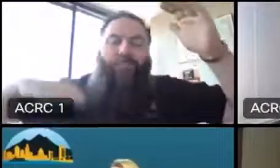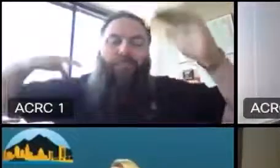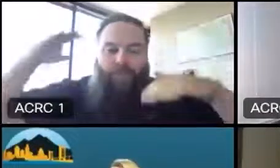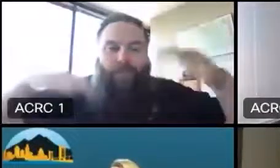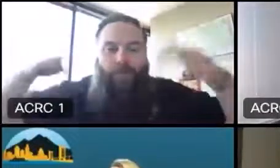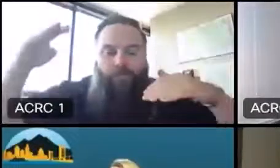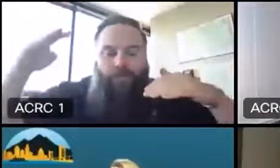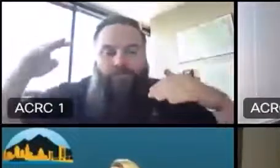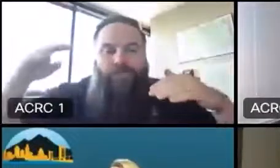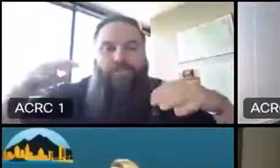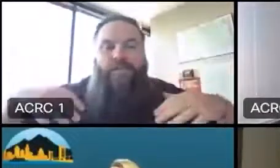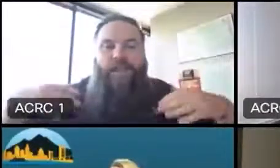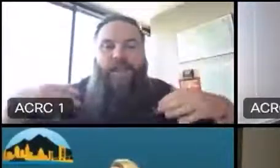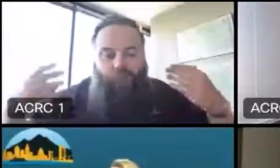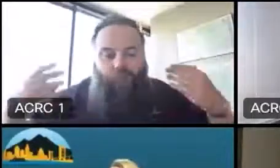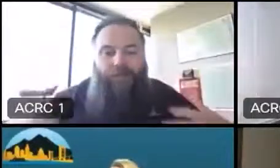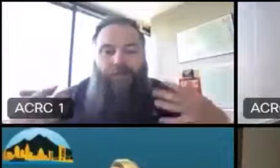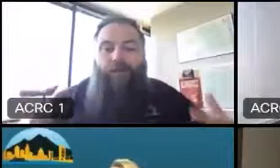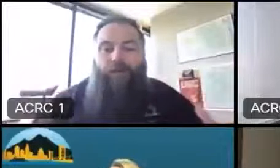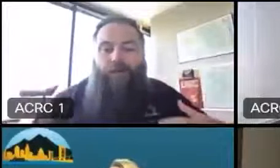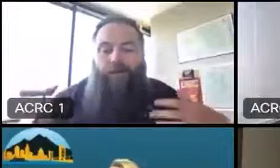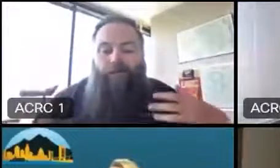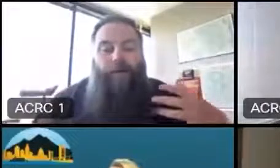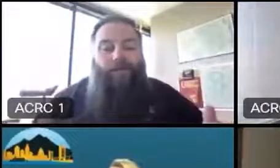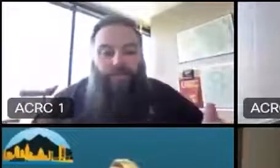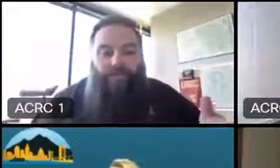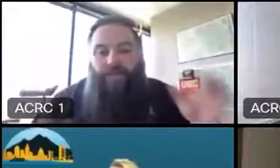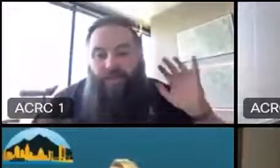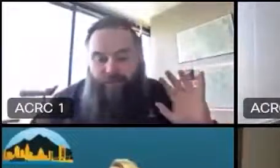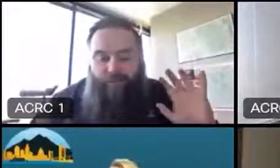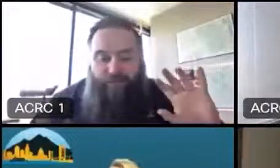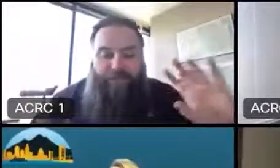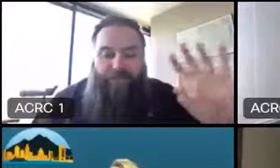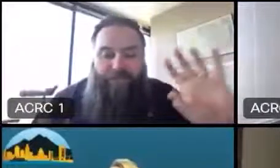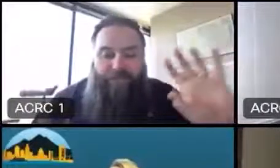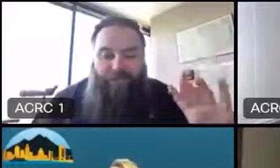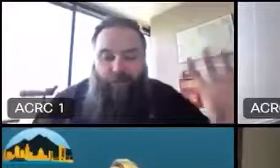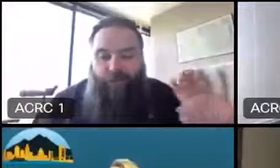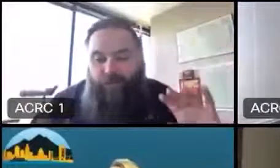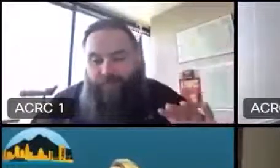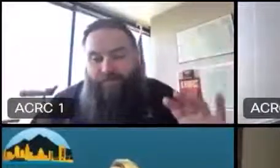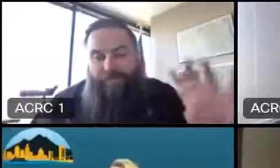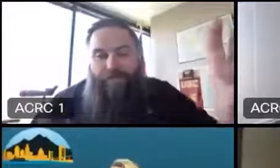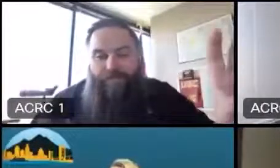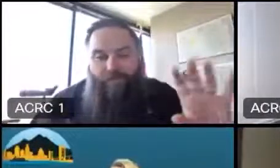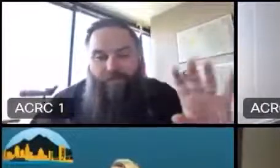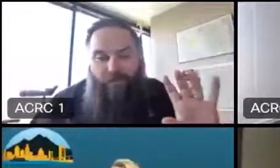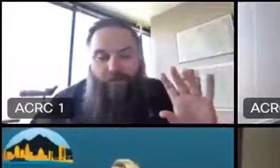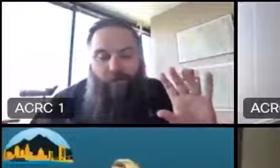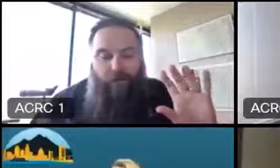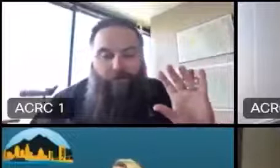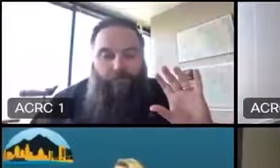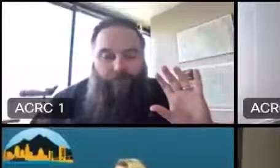centers when they compare regional centers. And they really noted not only that Cindy has been fantastic in supporting DDS